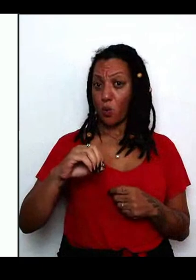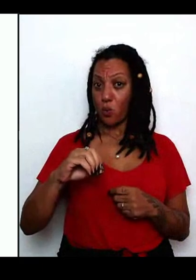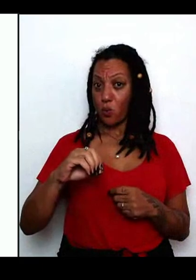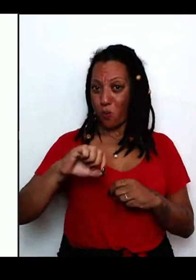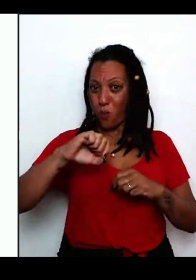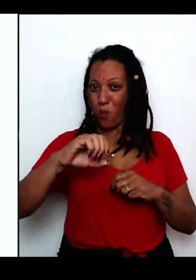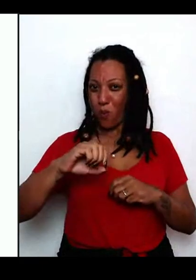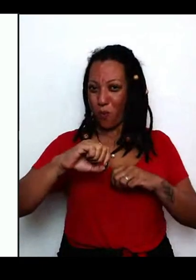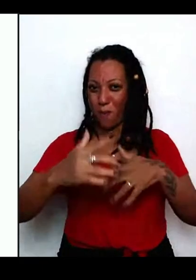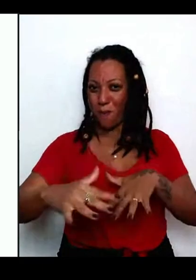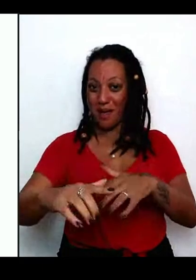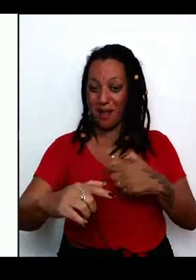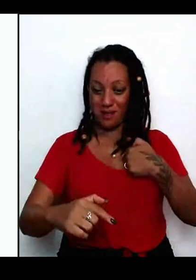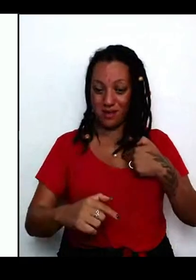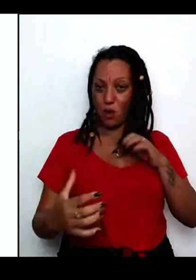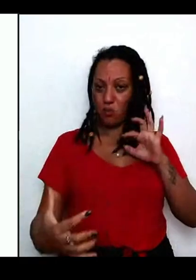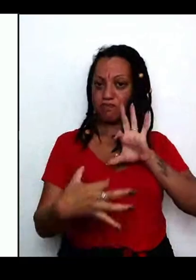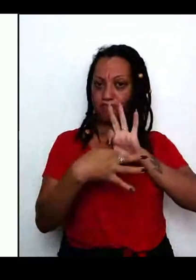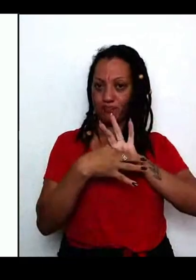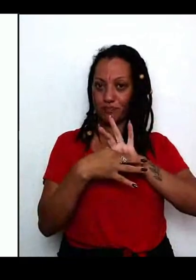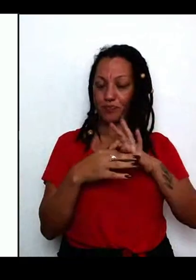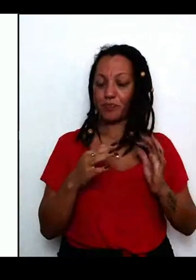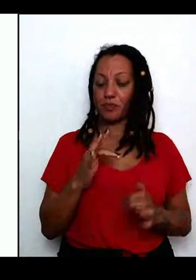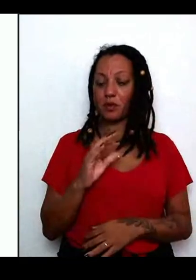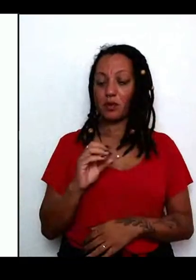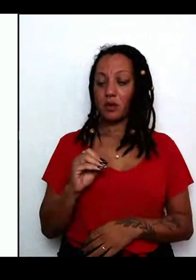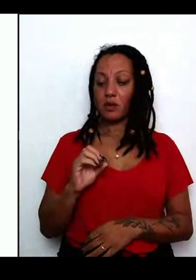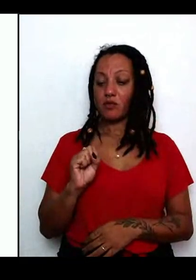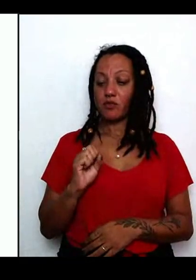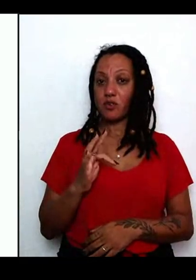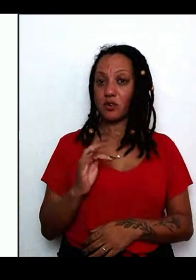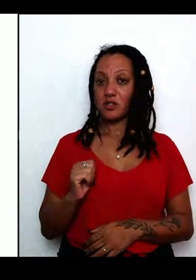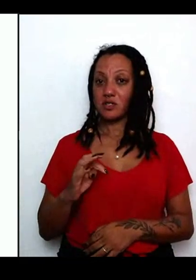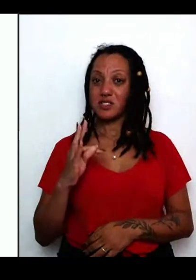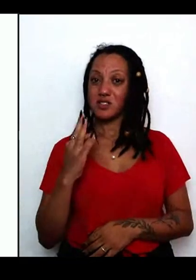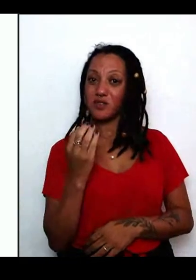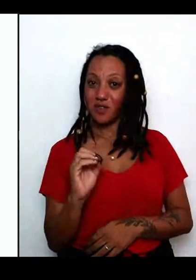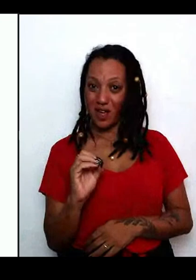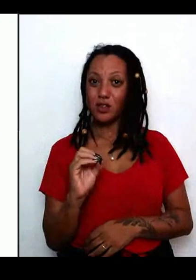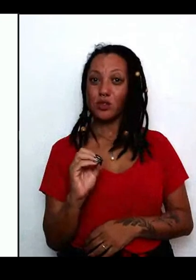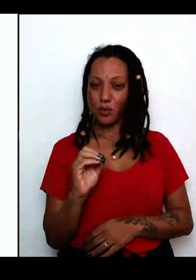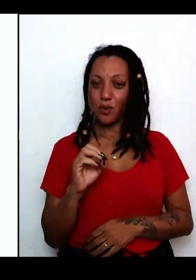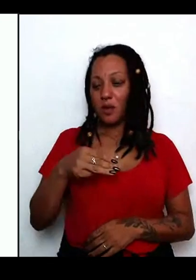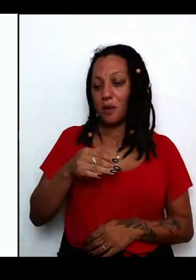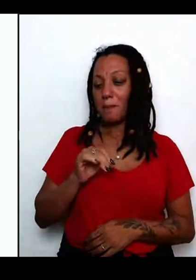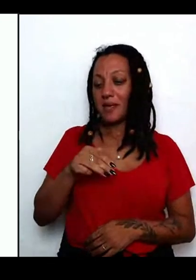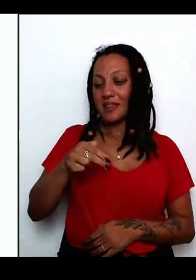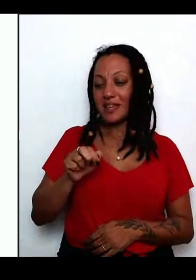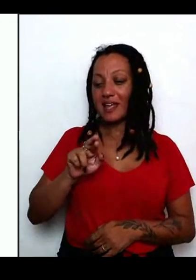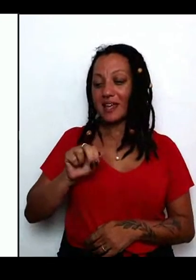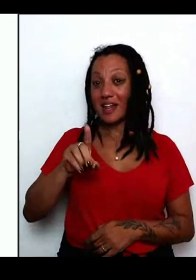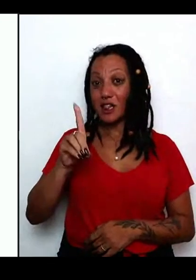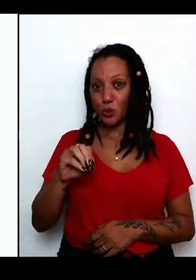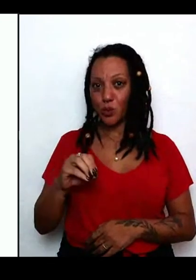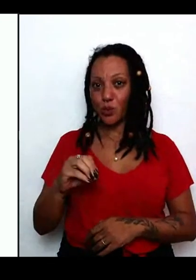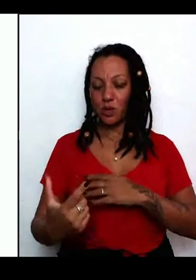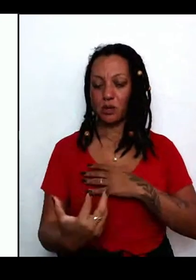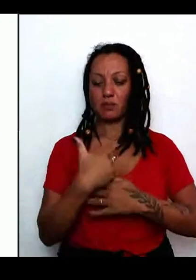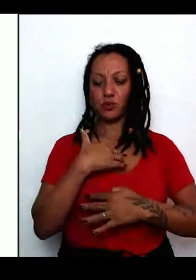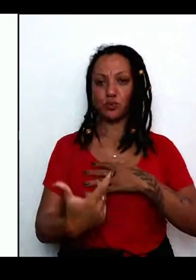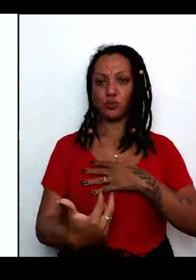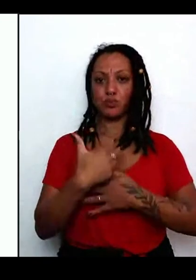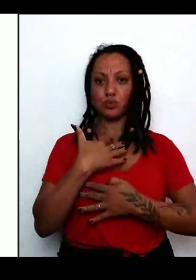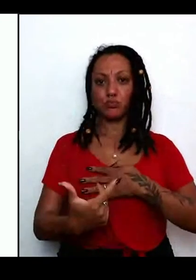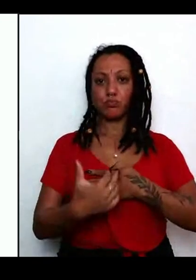well yet even as arrows hinges on a radiant absence as Carson says it requires